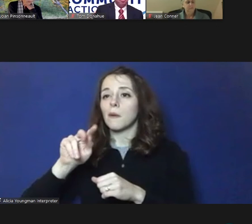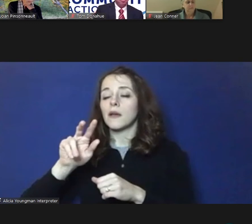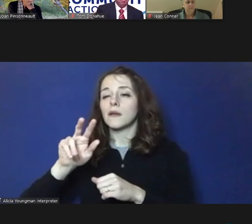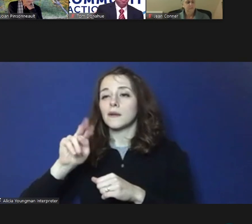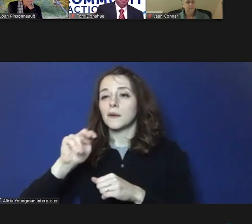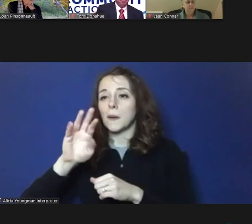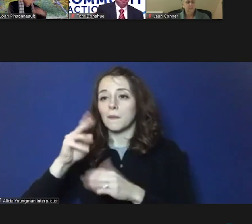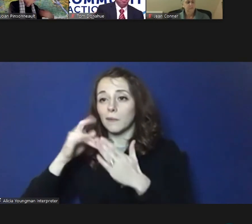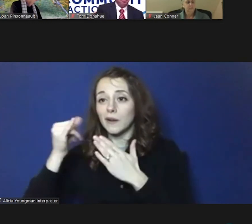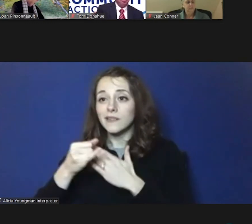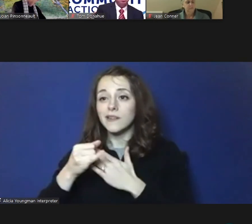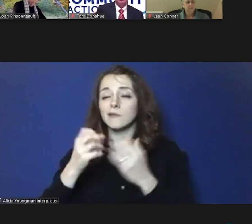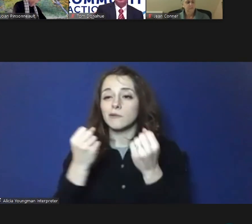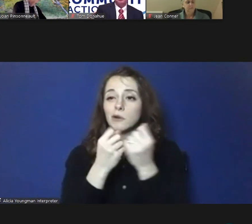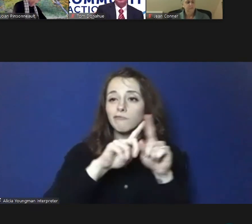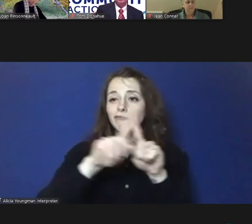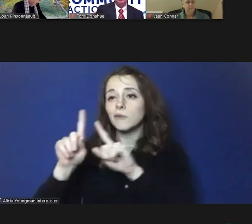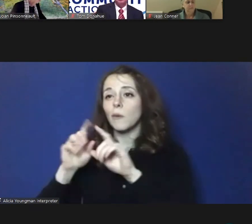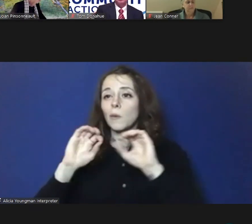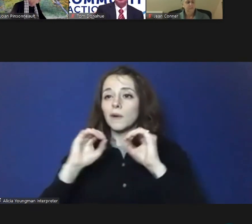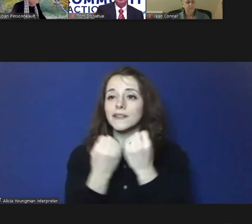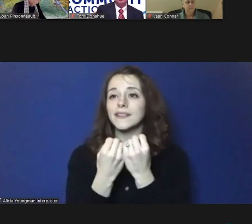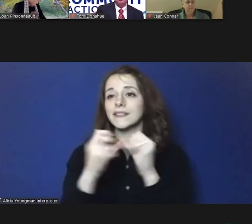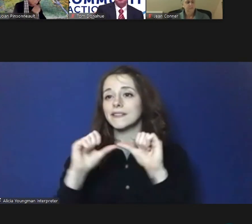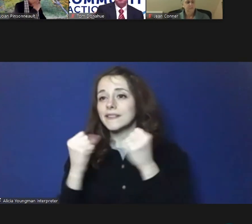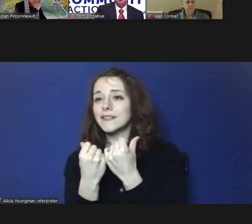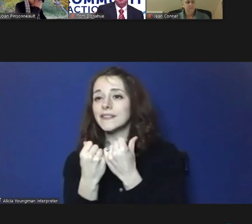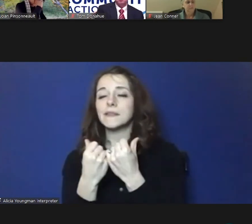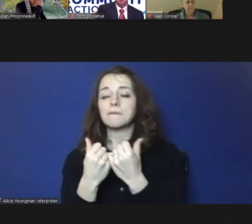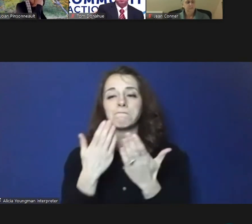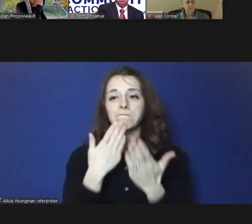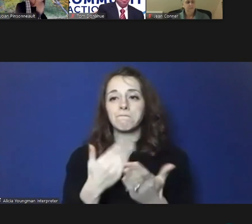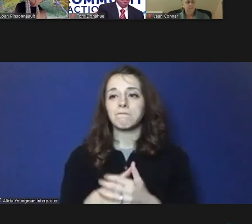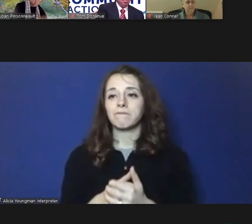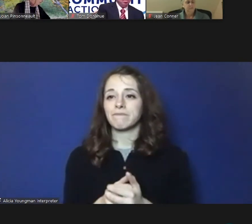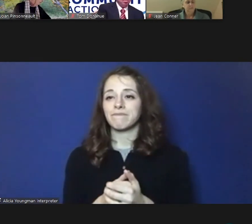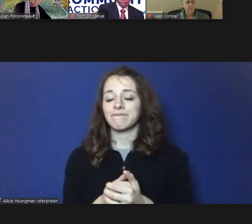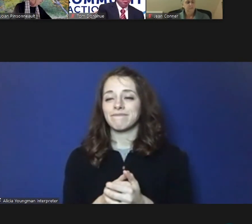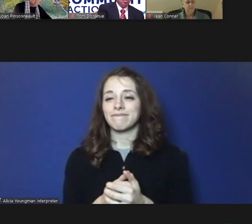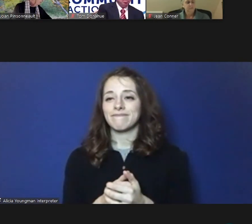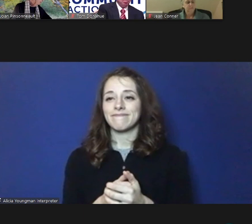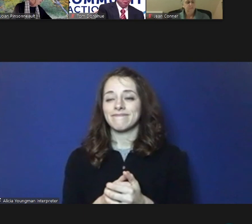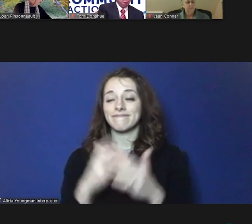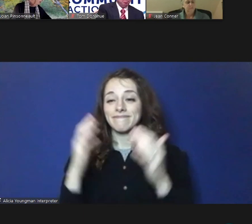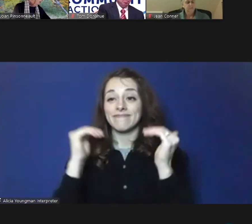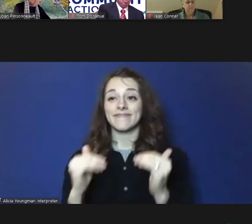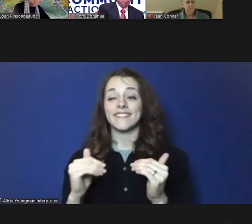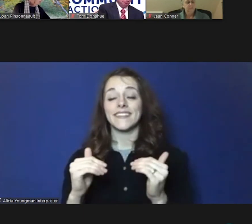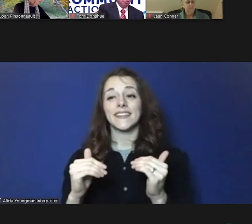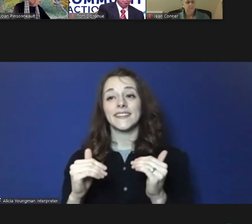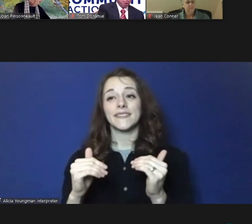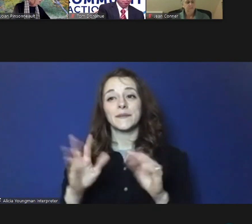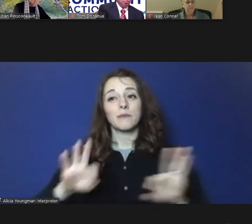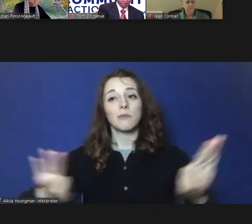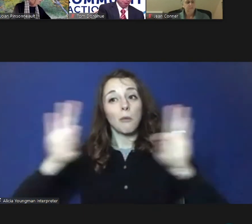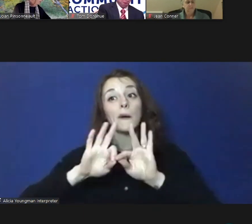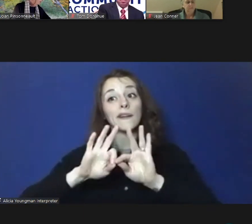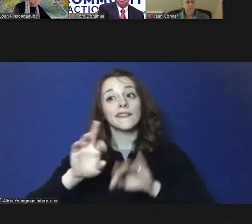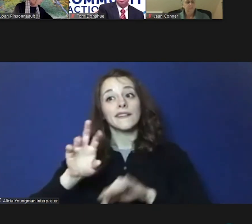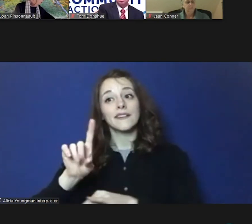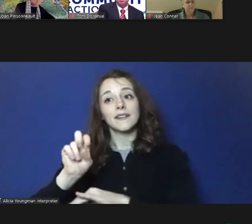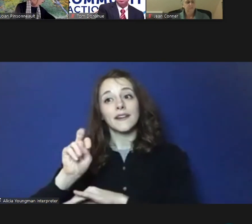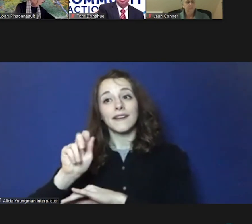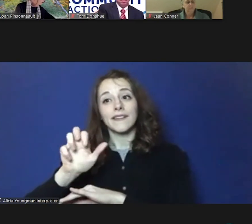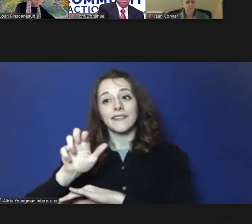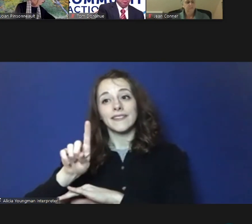wonderful agencies and organizations we've heard from tonight. And then especially I'd like to thank Donald